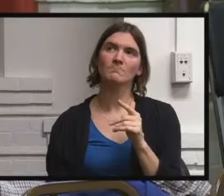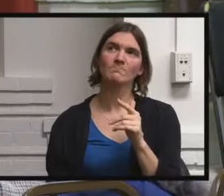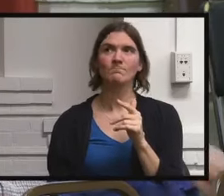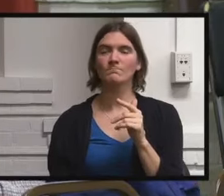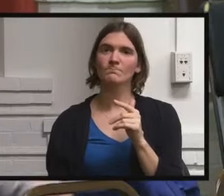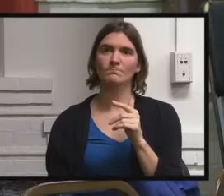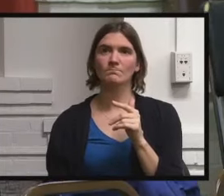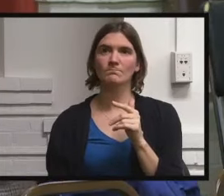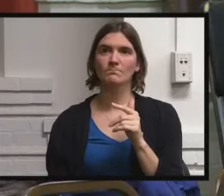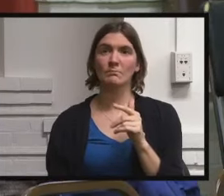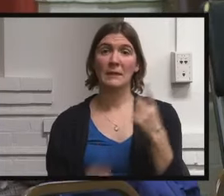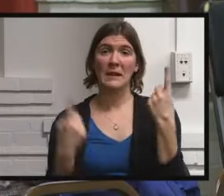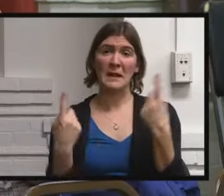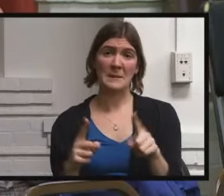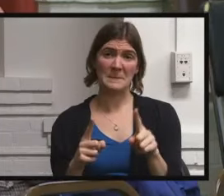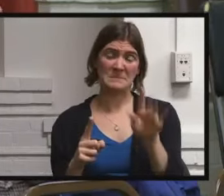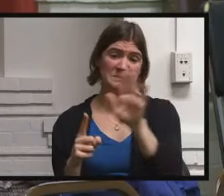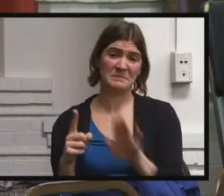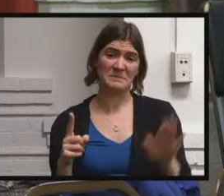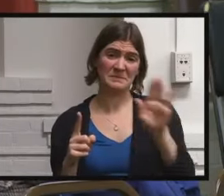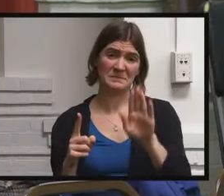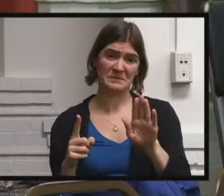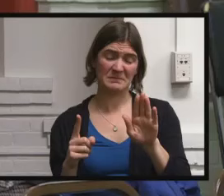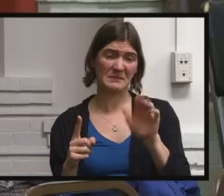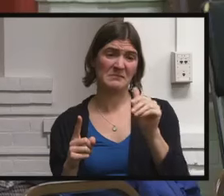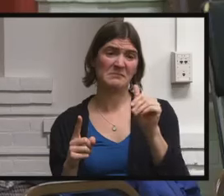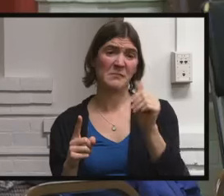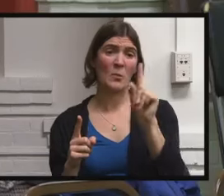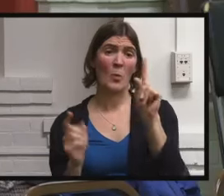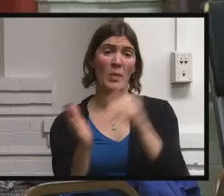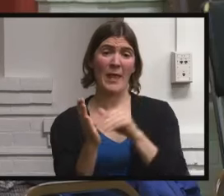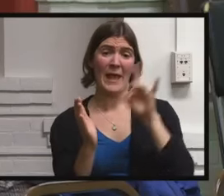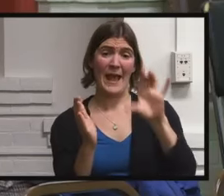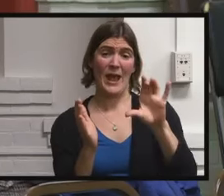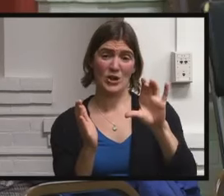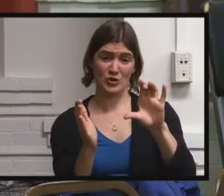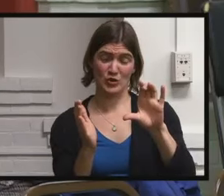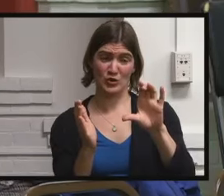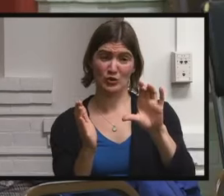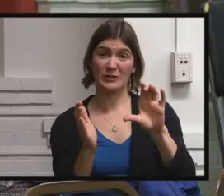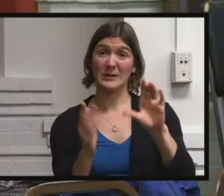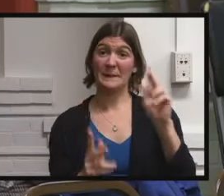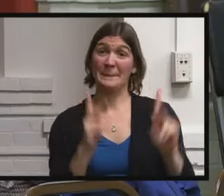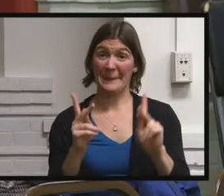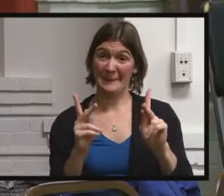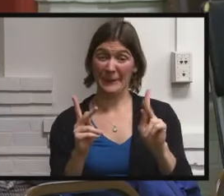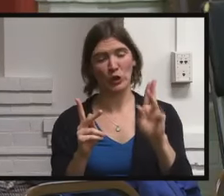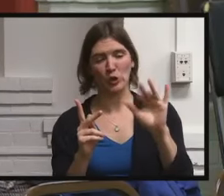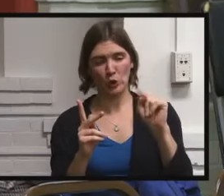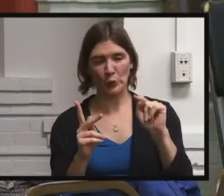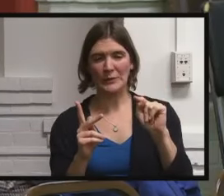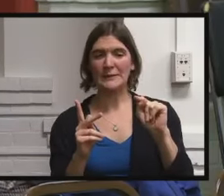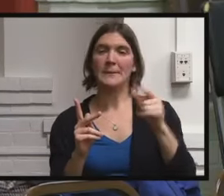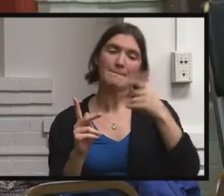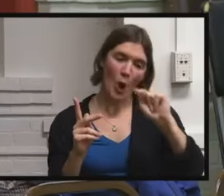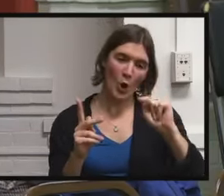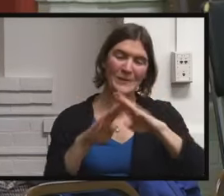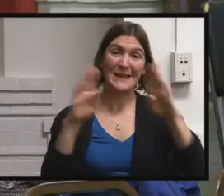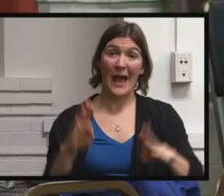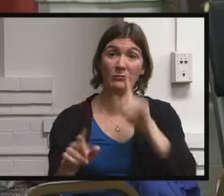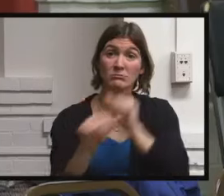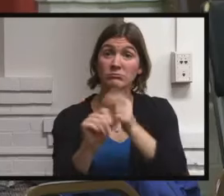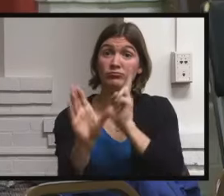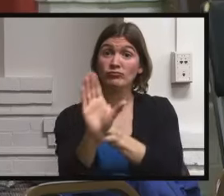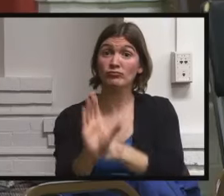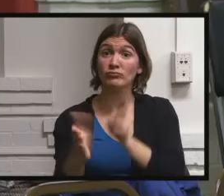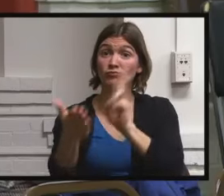about 1,800 residents units in Brattleboro are now participating in the curbside program. We don't